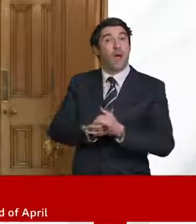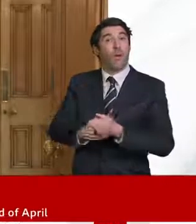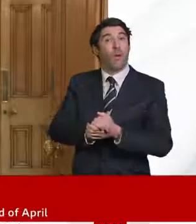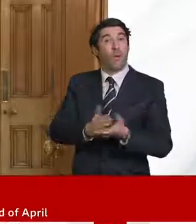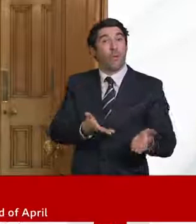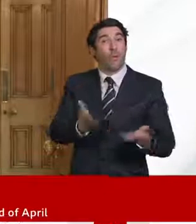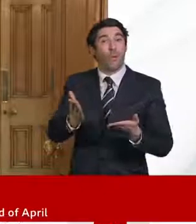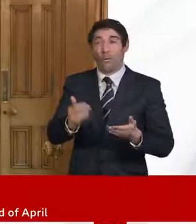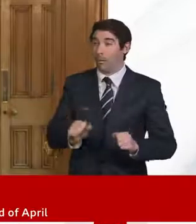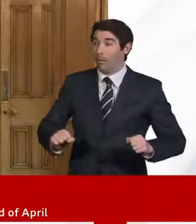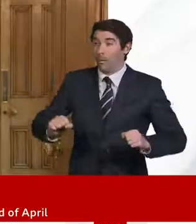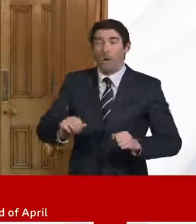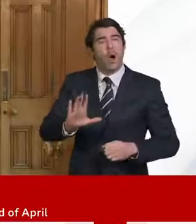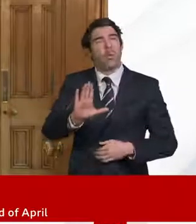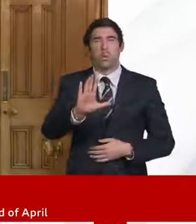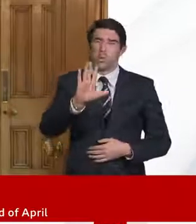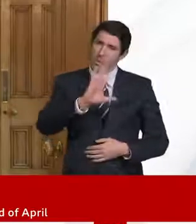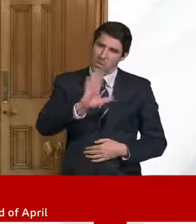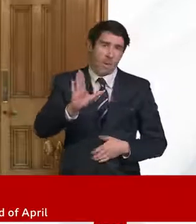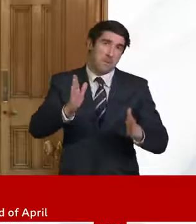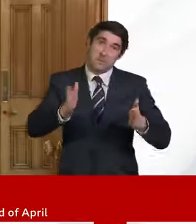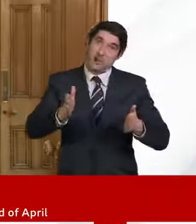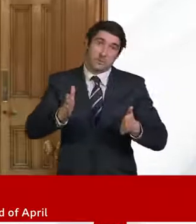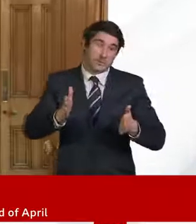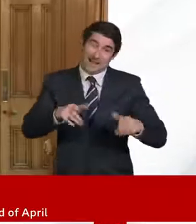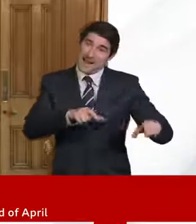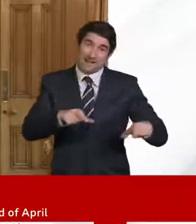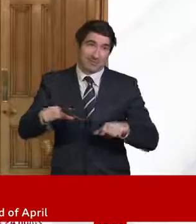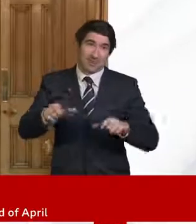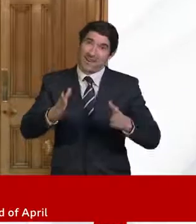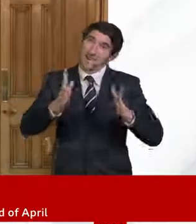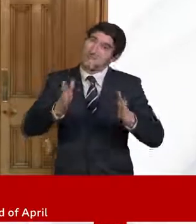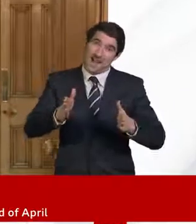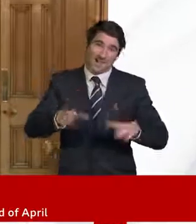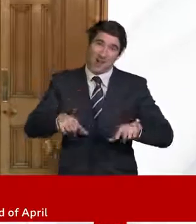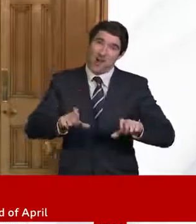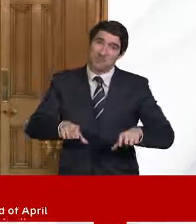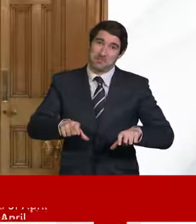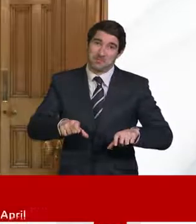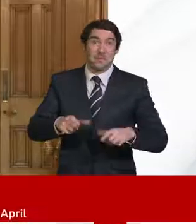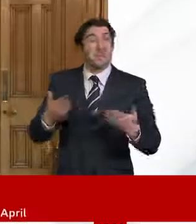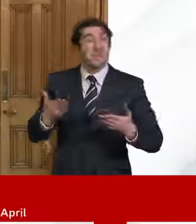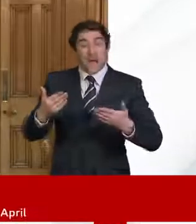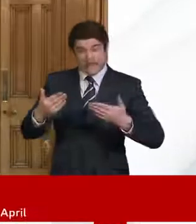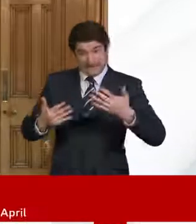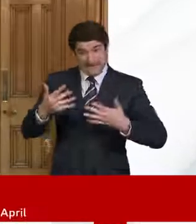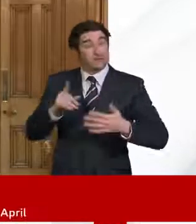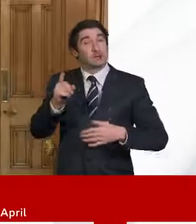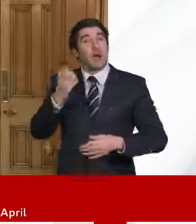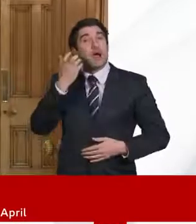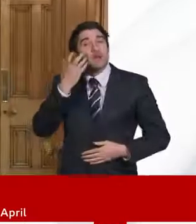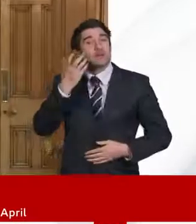to imagine that there can be any relaxation or slackening. This is a hopeful sign, but we must be, as Stephen pointed